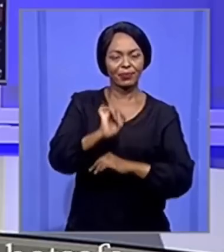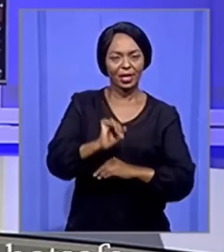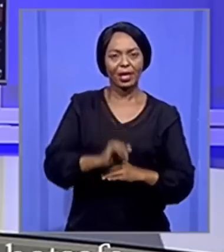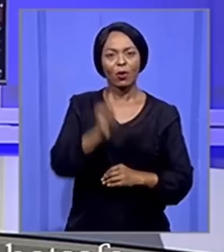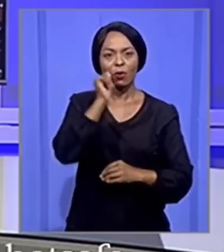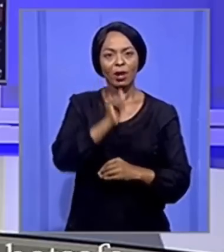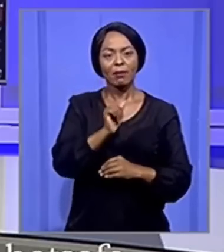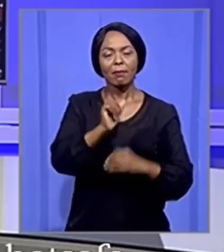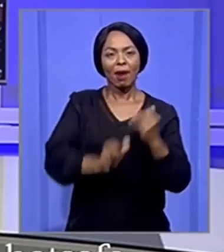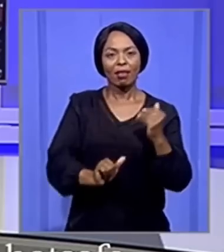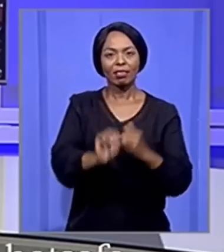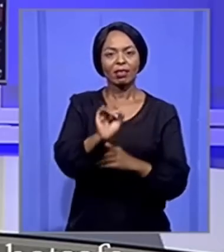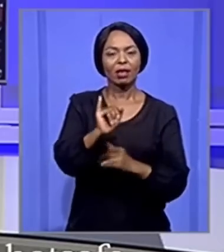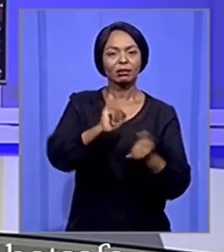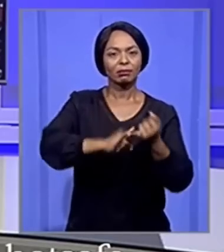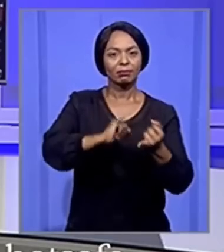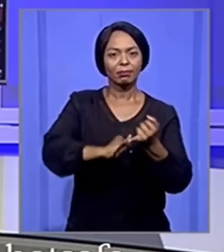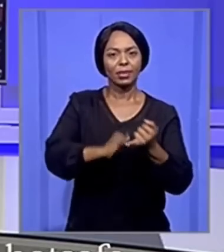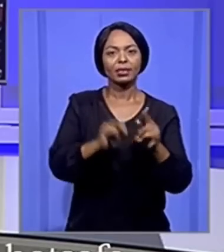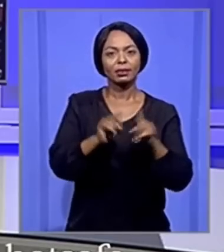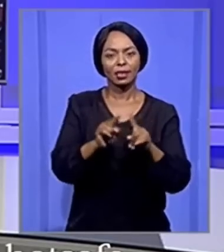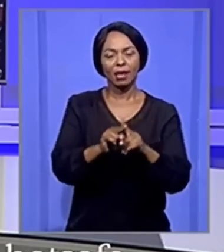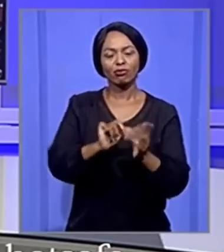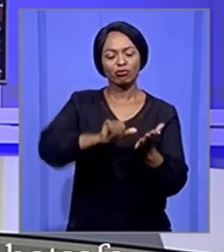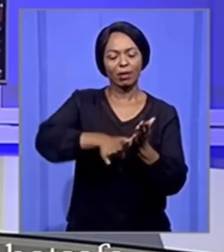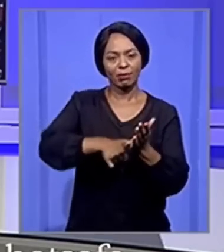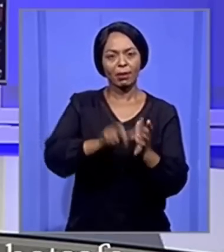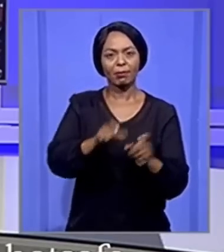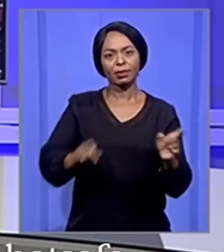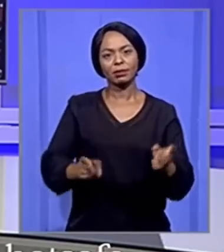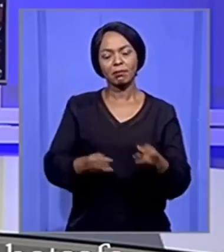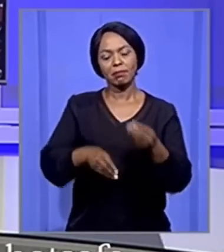Baamogedi ba madi a loago le bone ba okeleditswe madi.